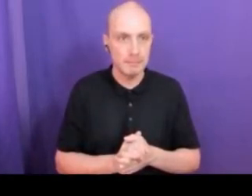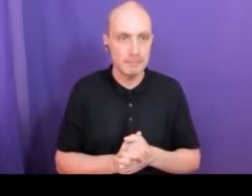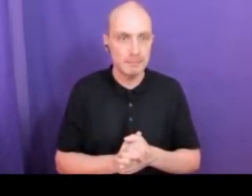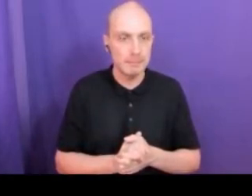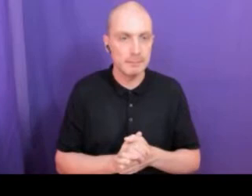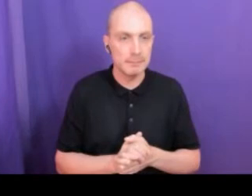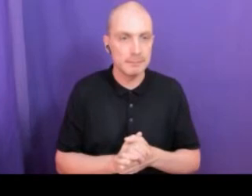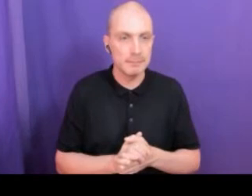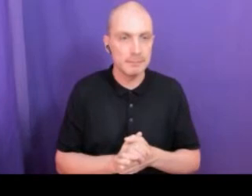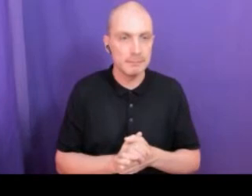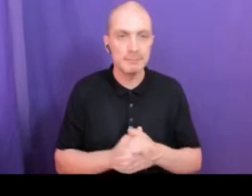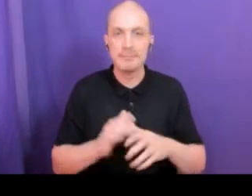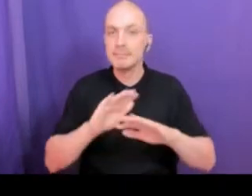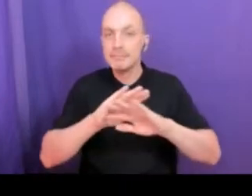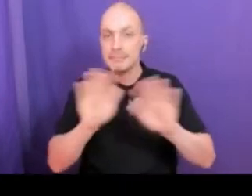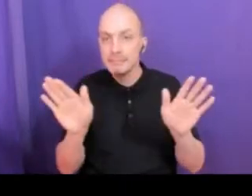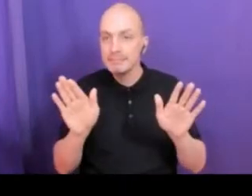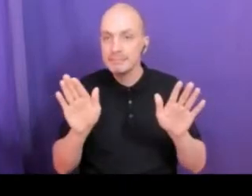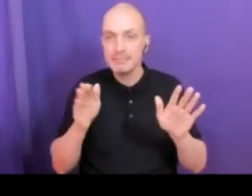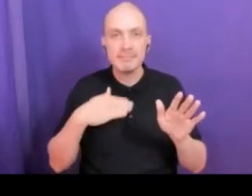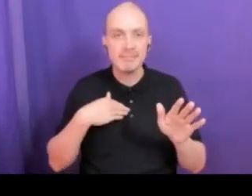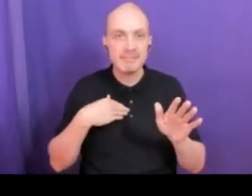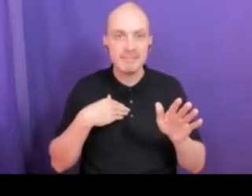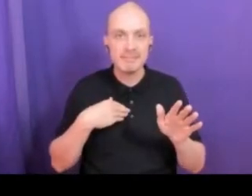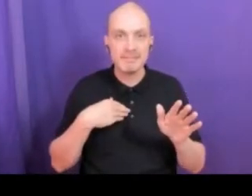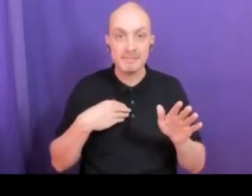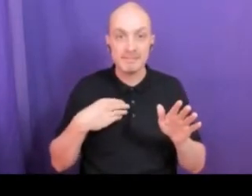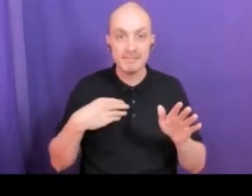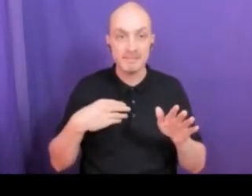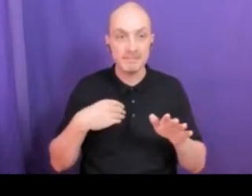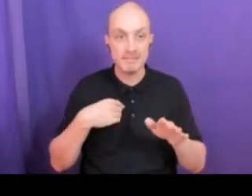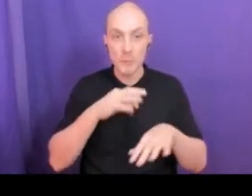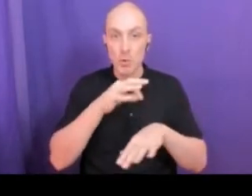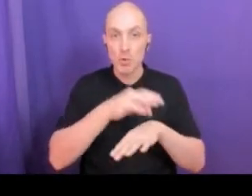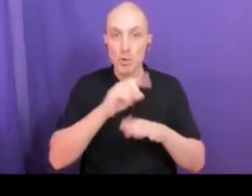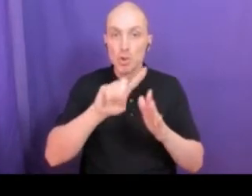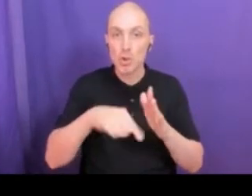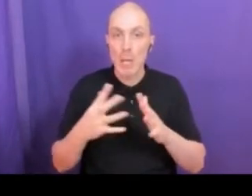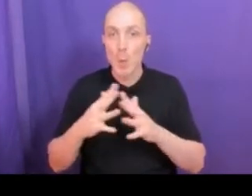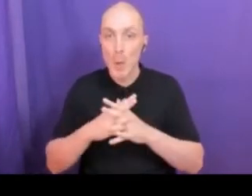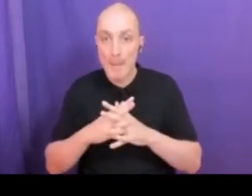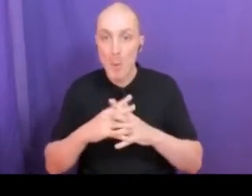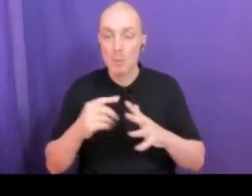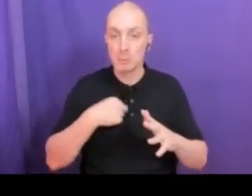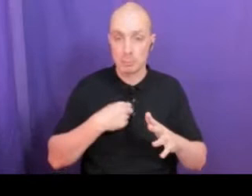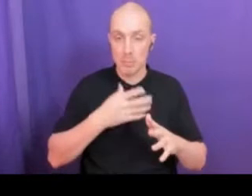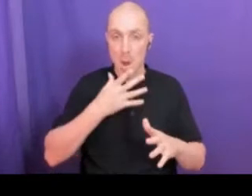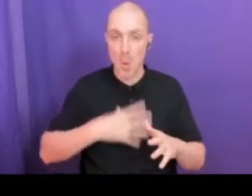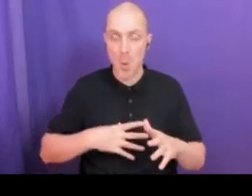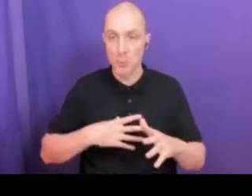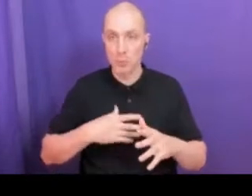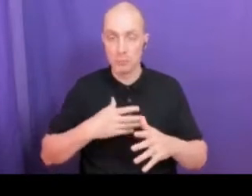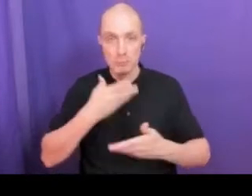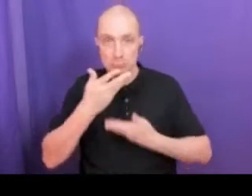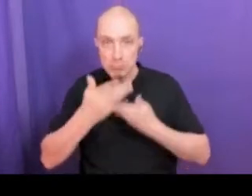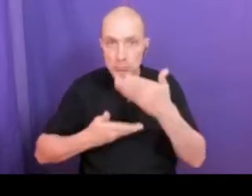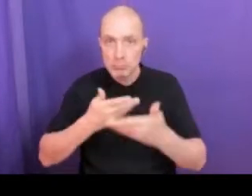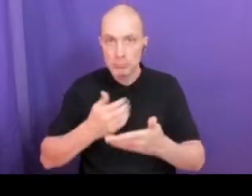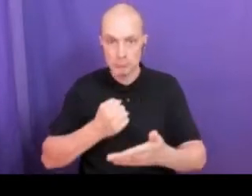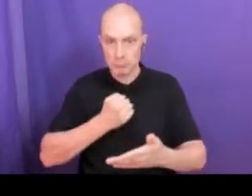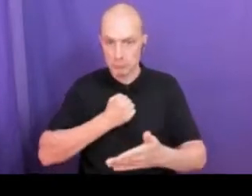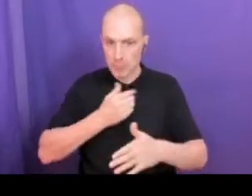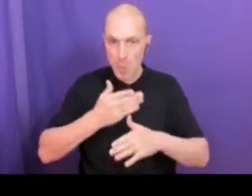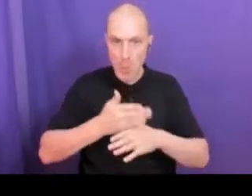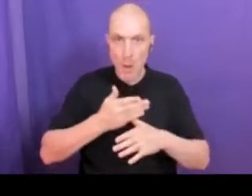Hello, I'm Dr. Jenny Waymont, and I'm going to be talking to you today about some of the work that we've been doing around current clinical services